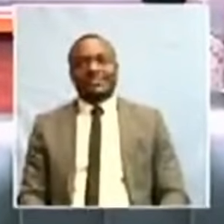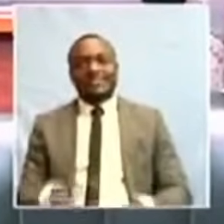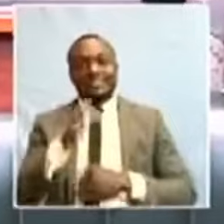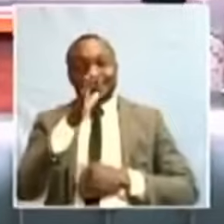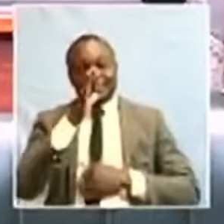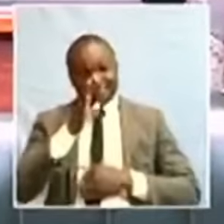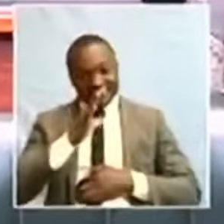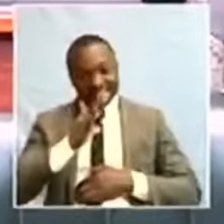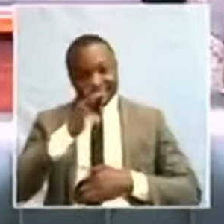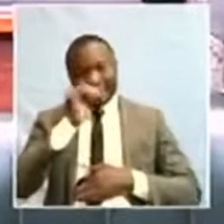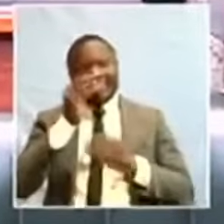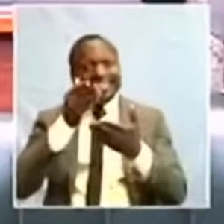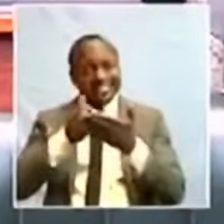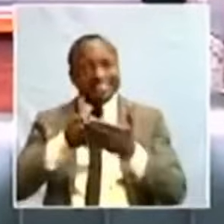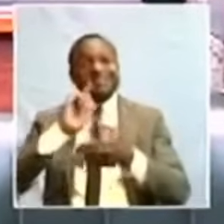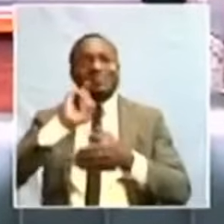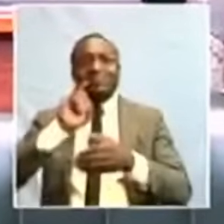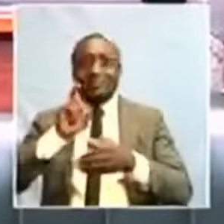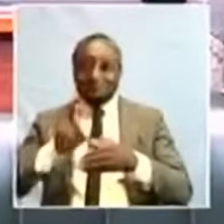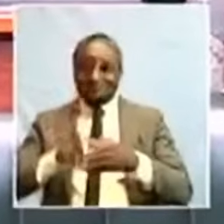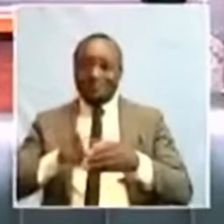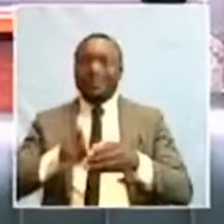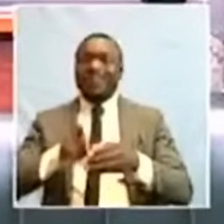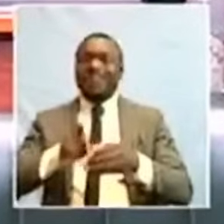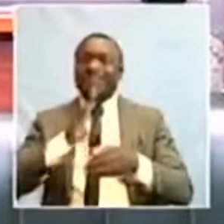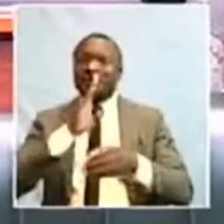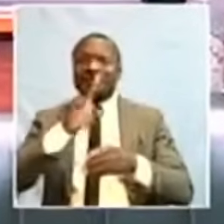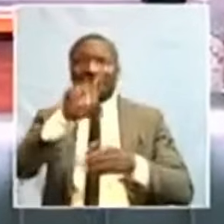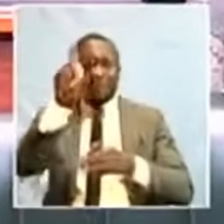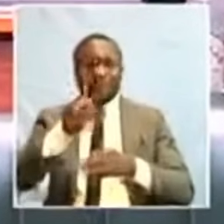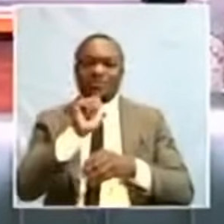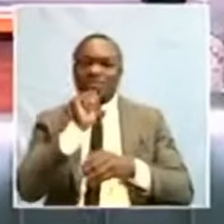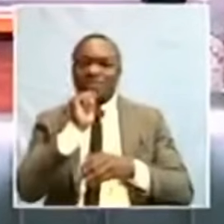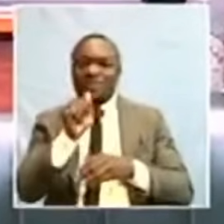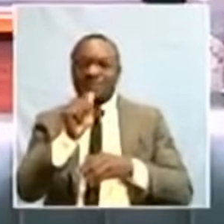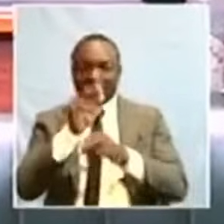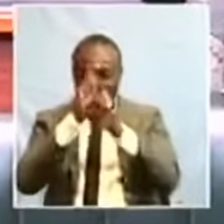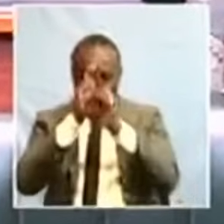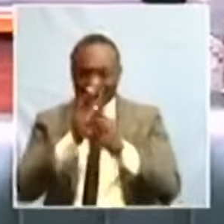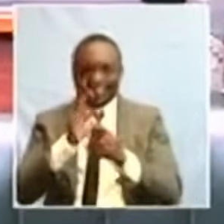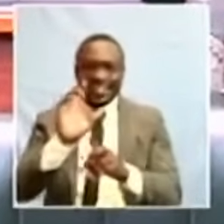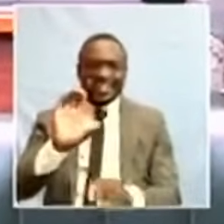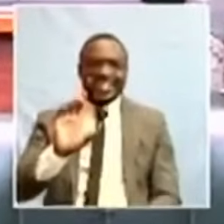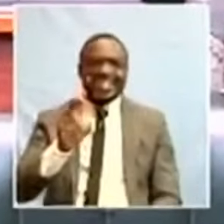Madam Speaker, this should be the questions, not Honorable Chitambo.